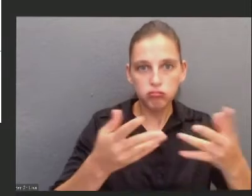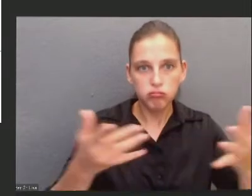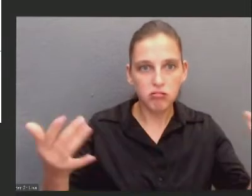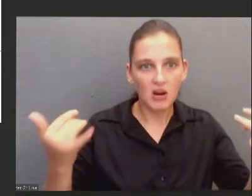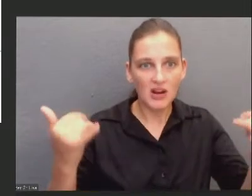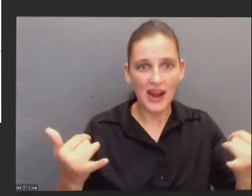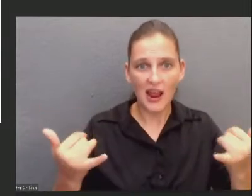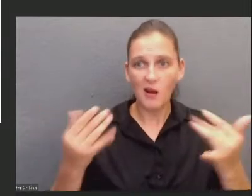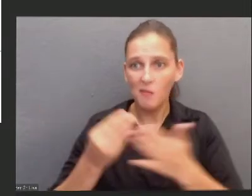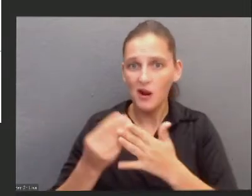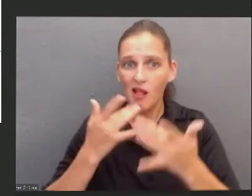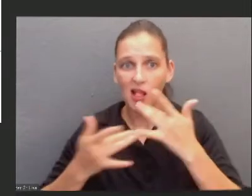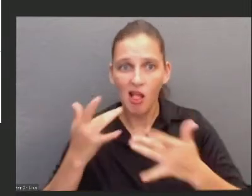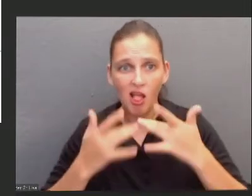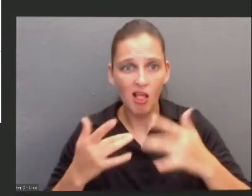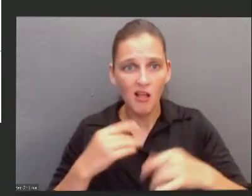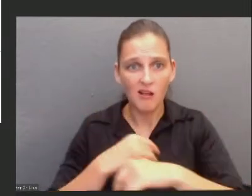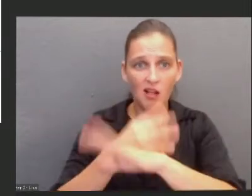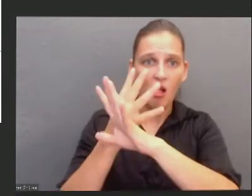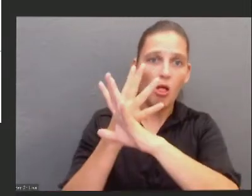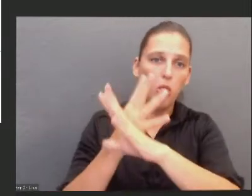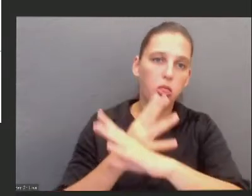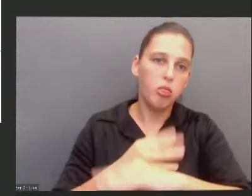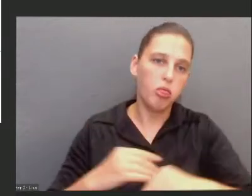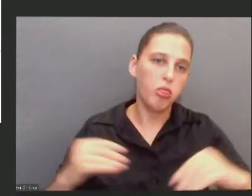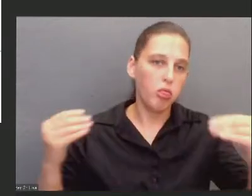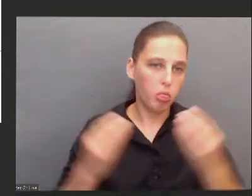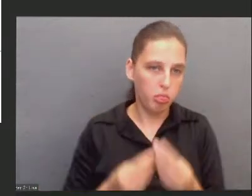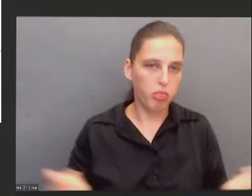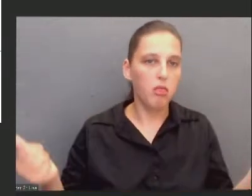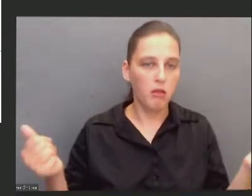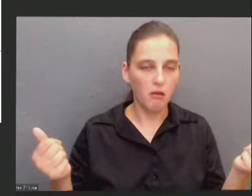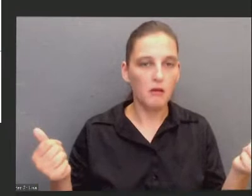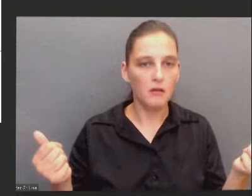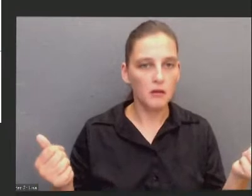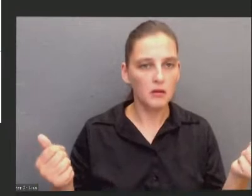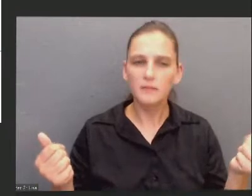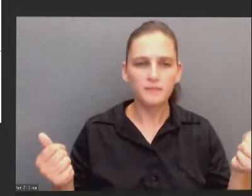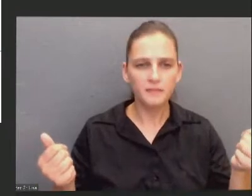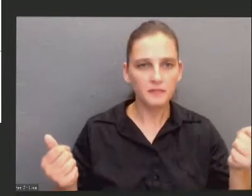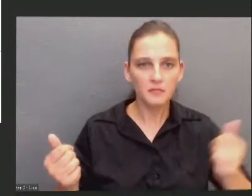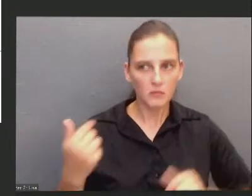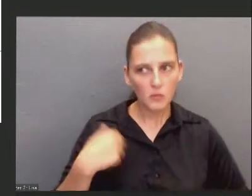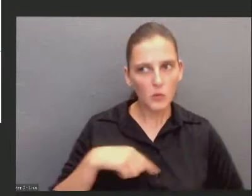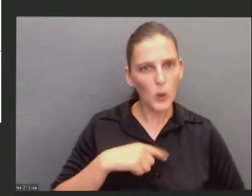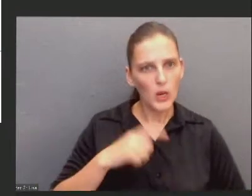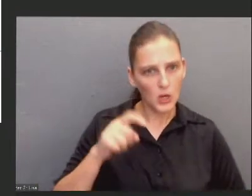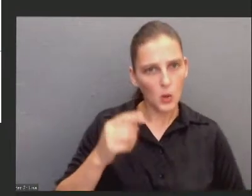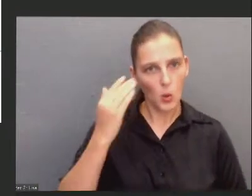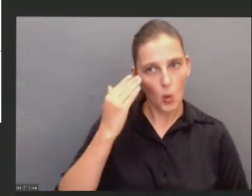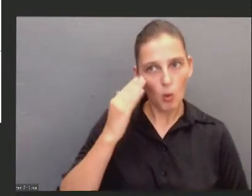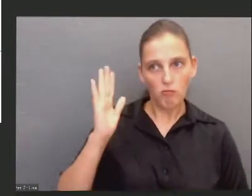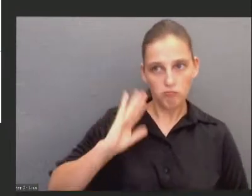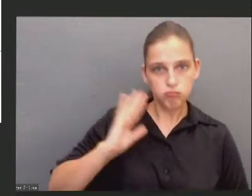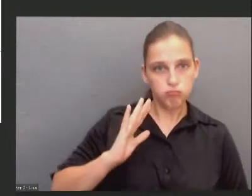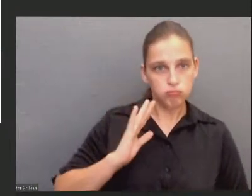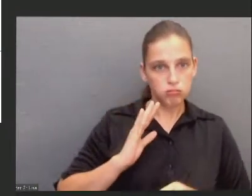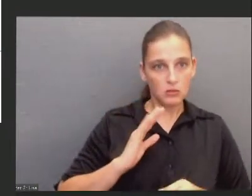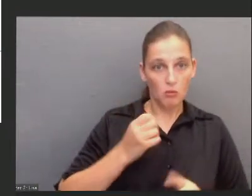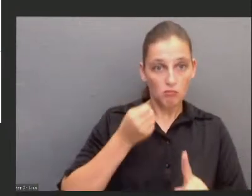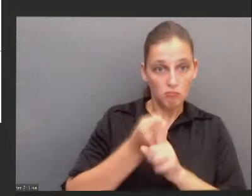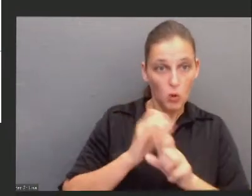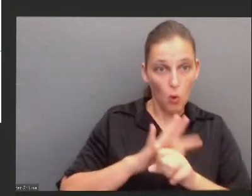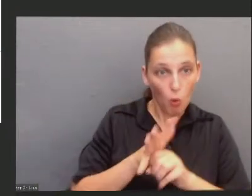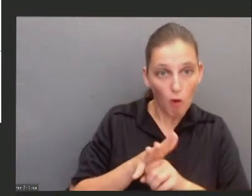lost the use of this valuable tool. We need to take advantage of the success we have experienced in telehealth and fund it